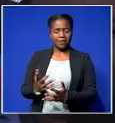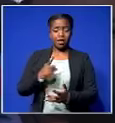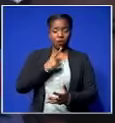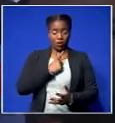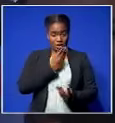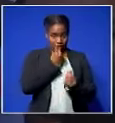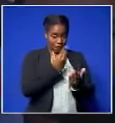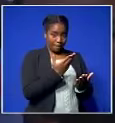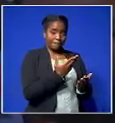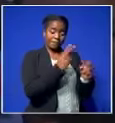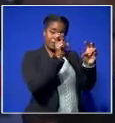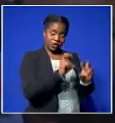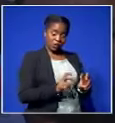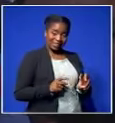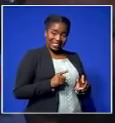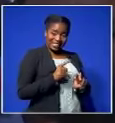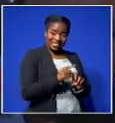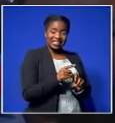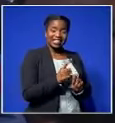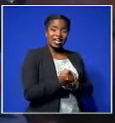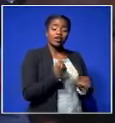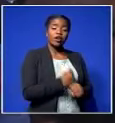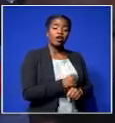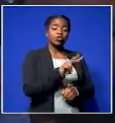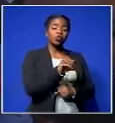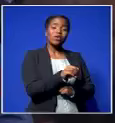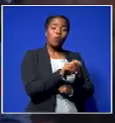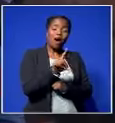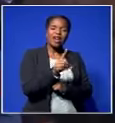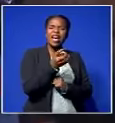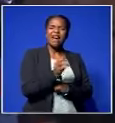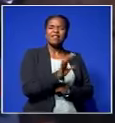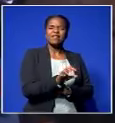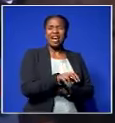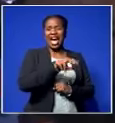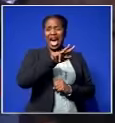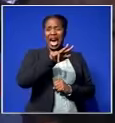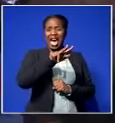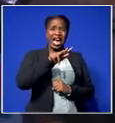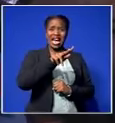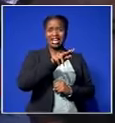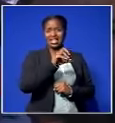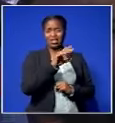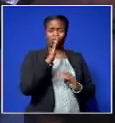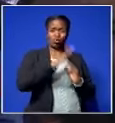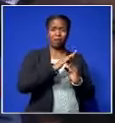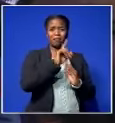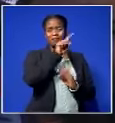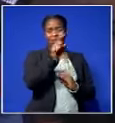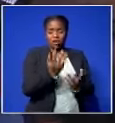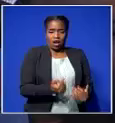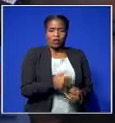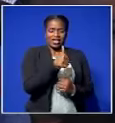on the table is that Eskom in 2001, it had about 80 top executives. Today, they are around